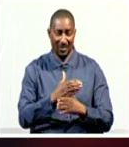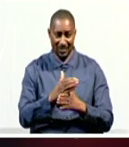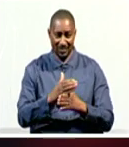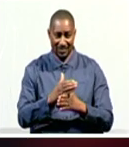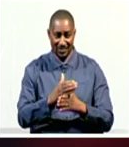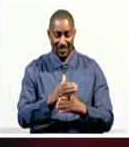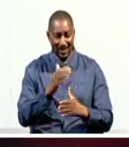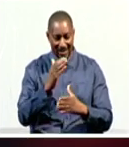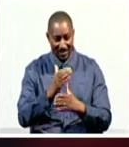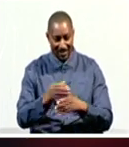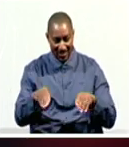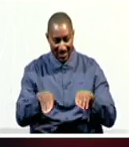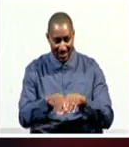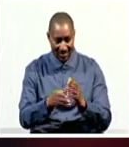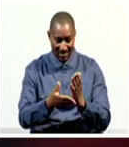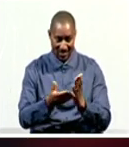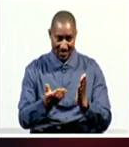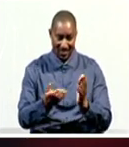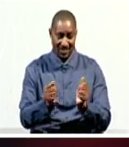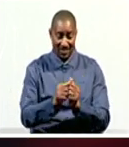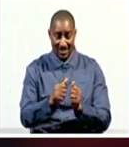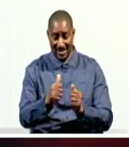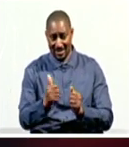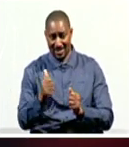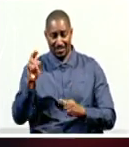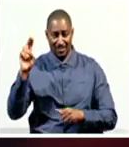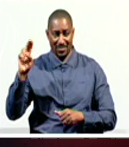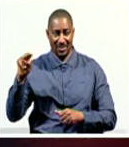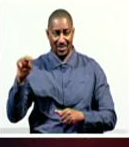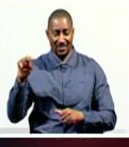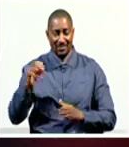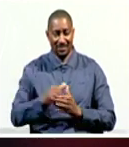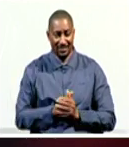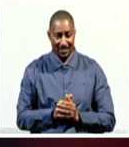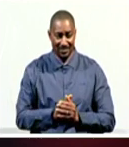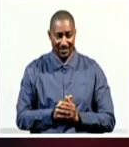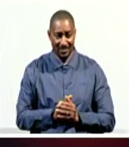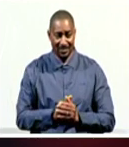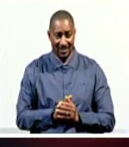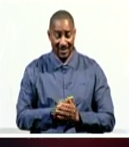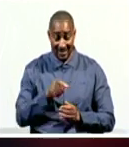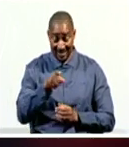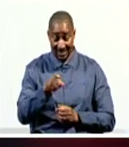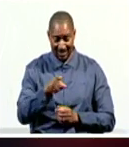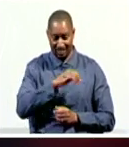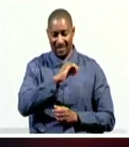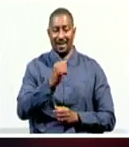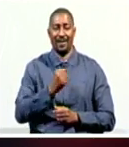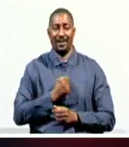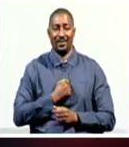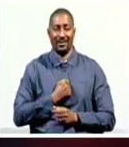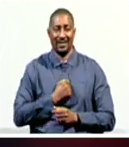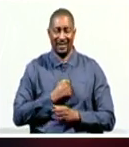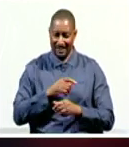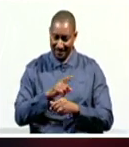main difference with Harambee, with all other policies, is that it was brought to us and we owned it. It is for the first time in